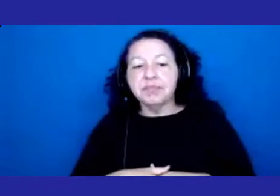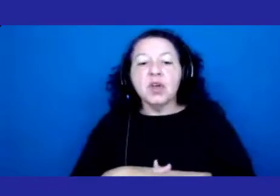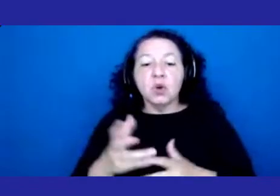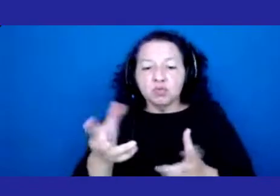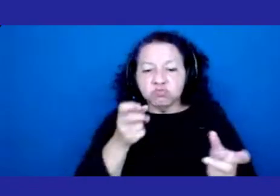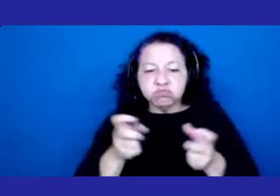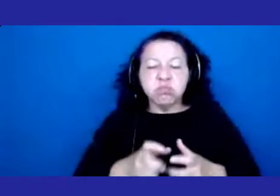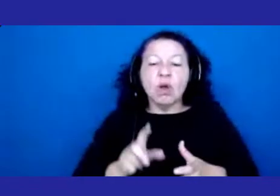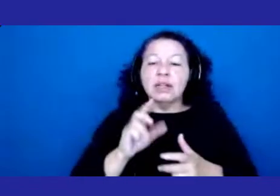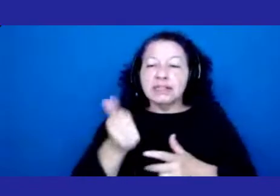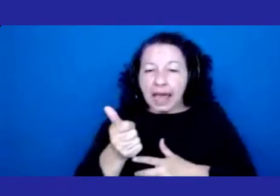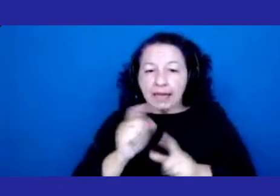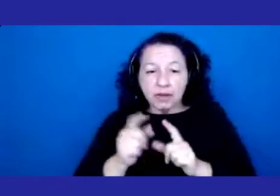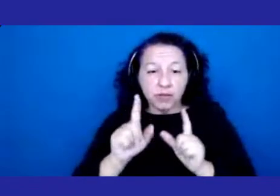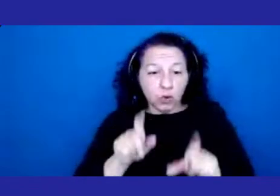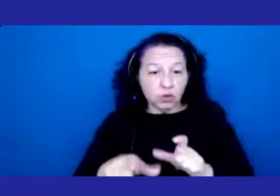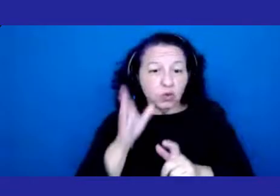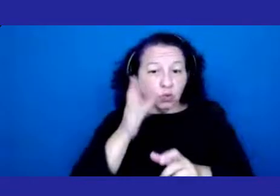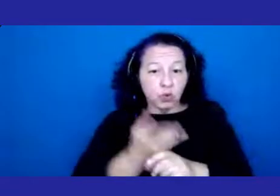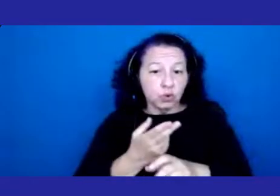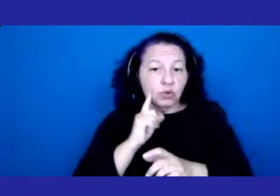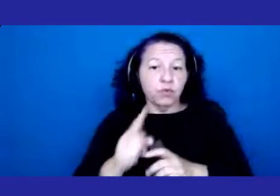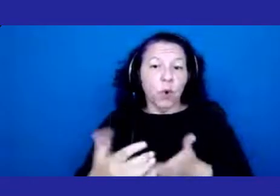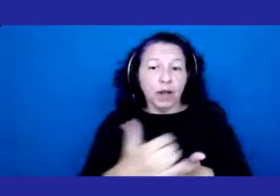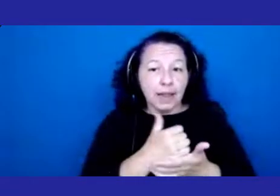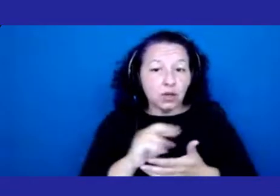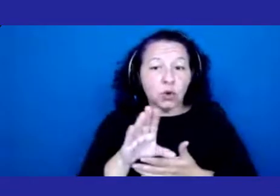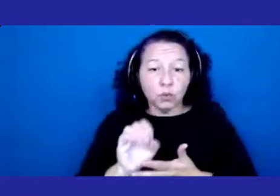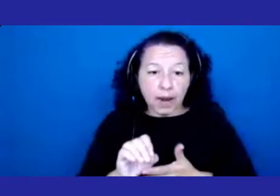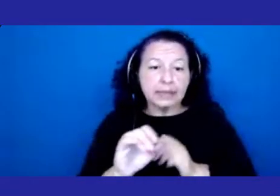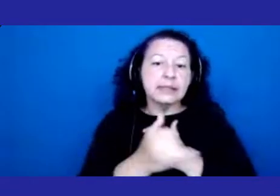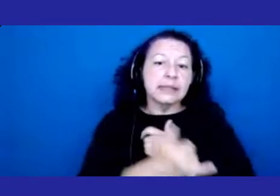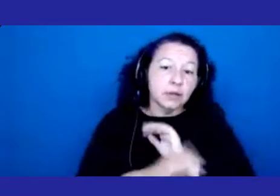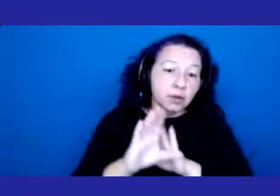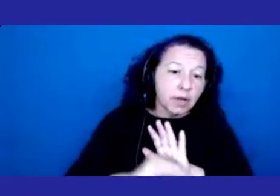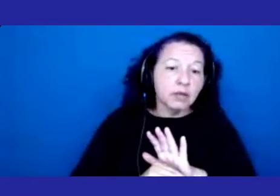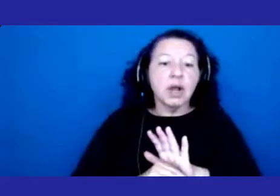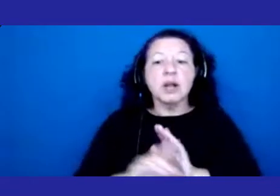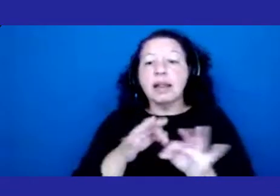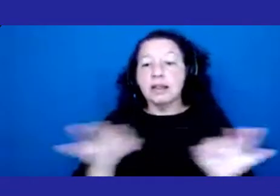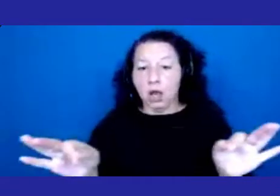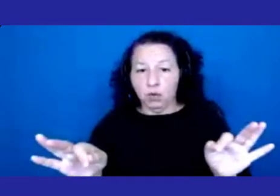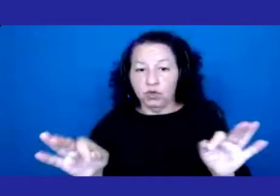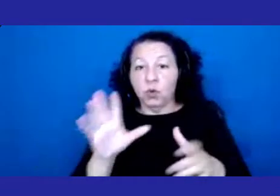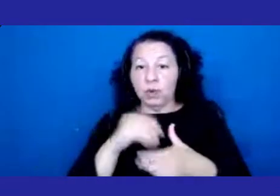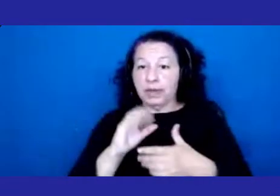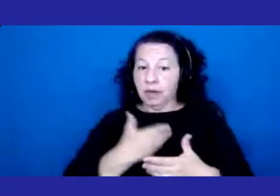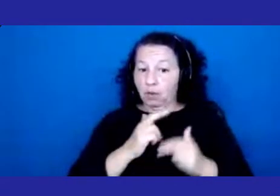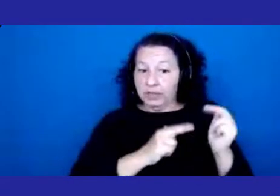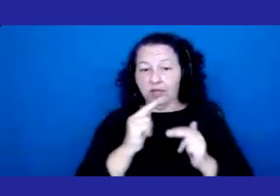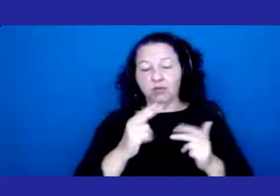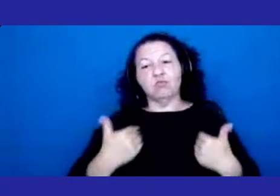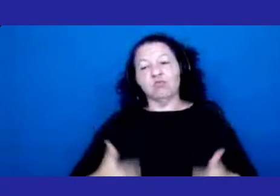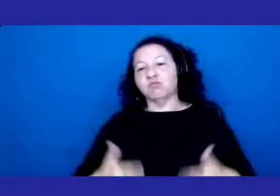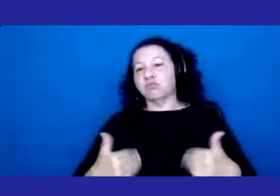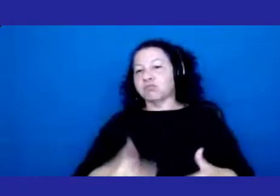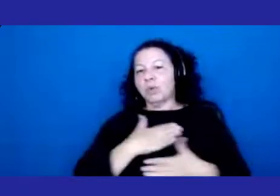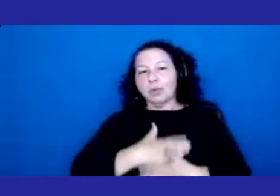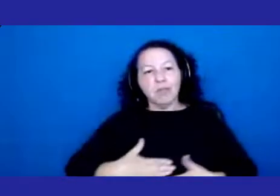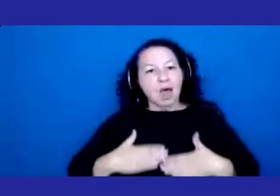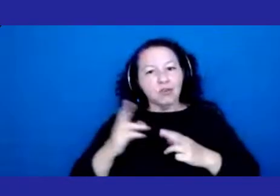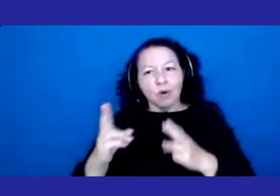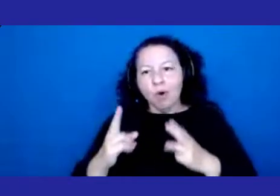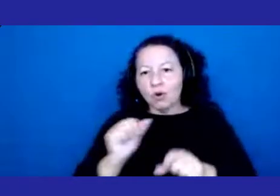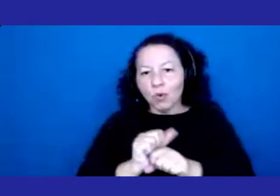collect race, ethnicity, and language data within our facilities. It was a great pleasure and an honor to work with faculty and